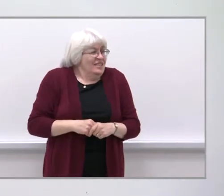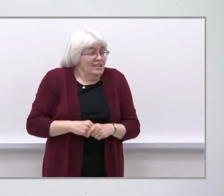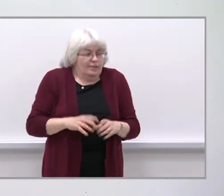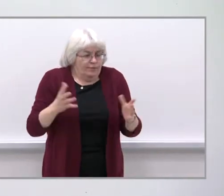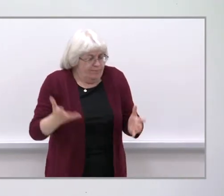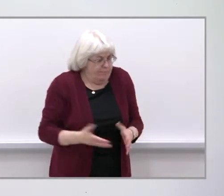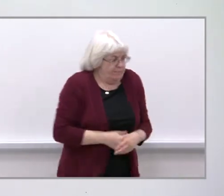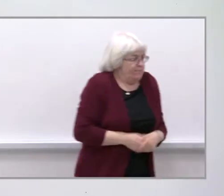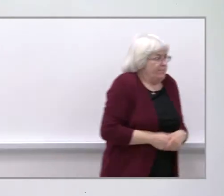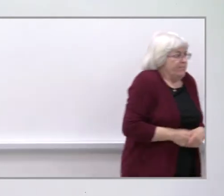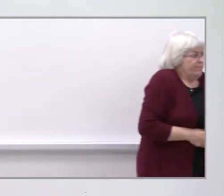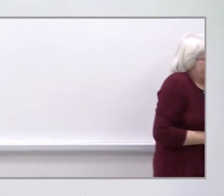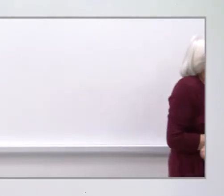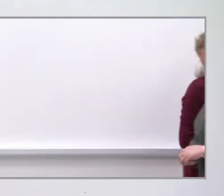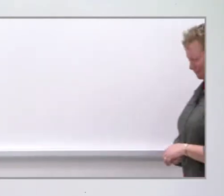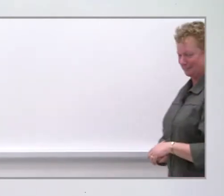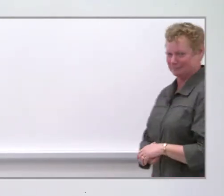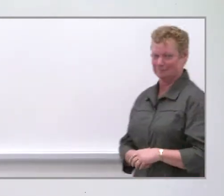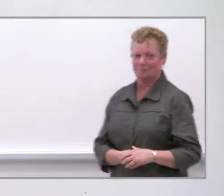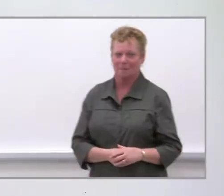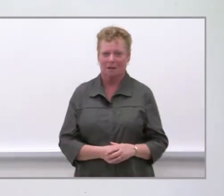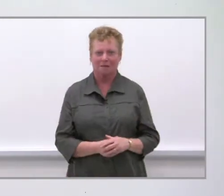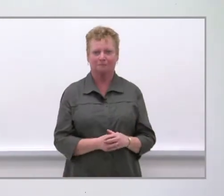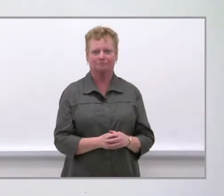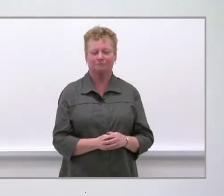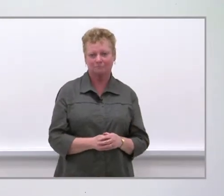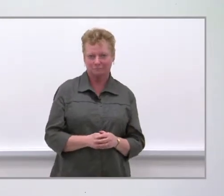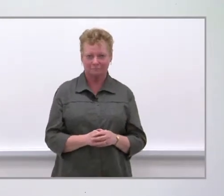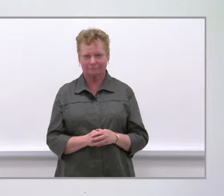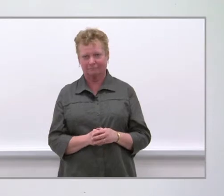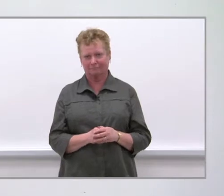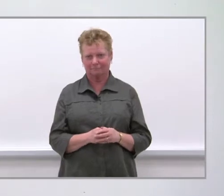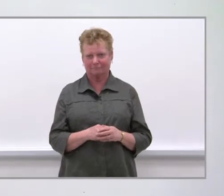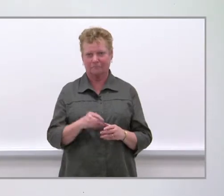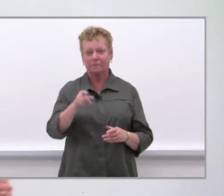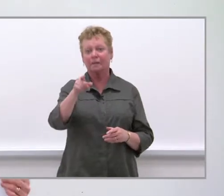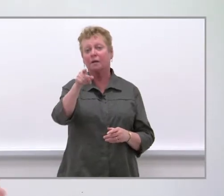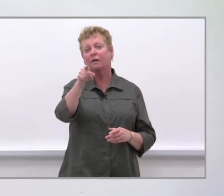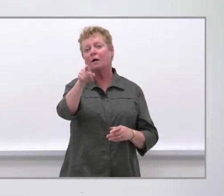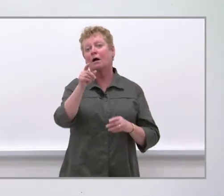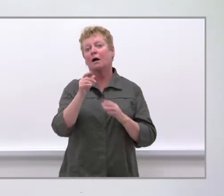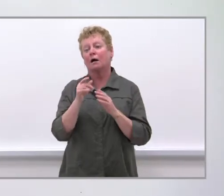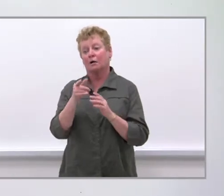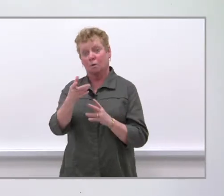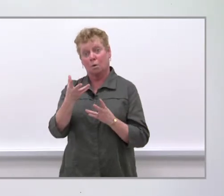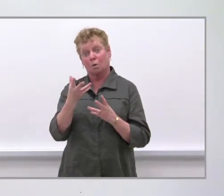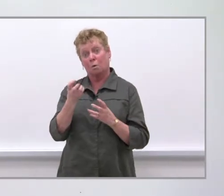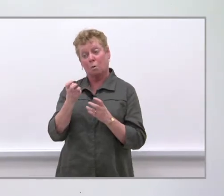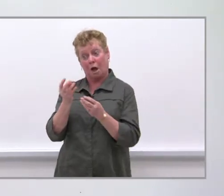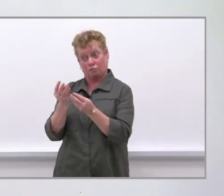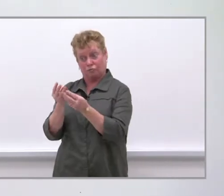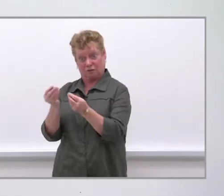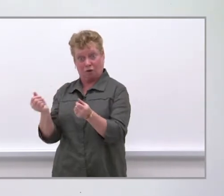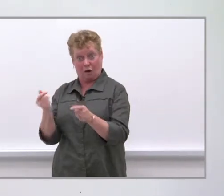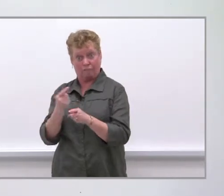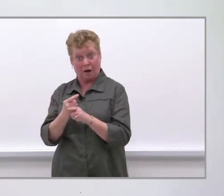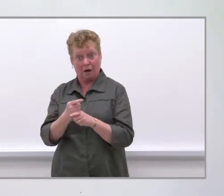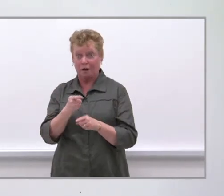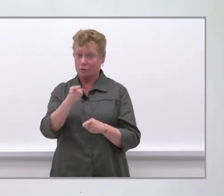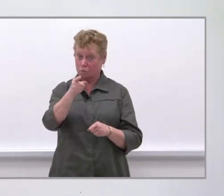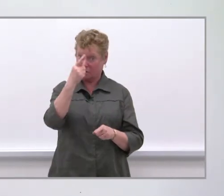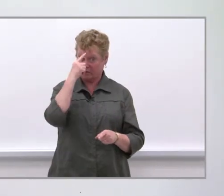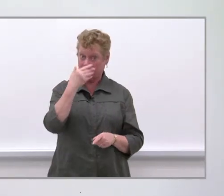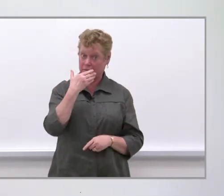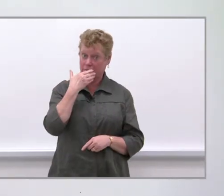example of how could that be? Wouldn't the best way to get that resolved be for you to be able to